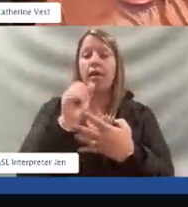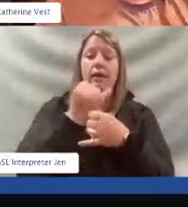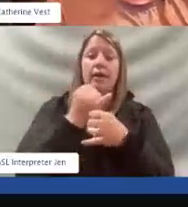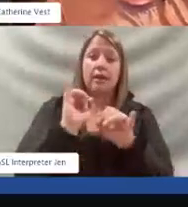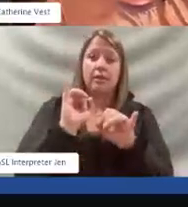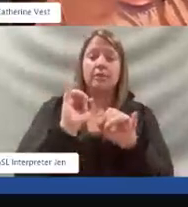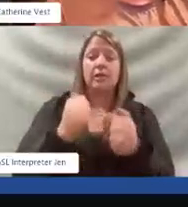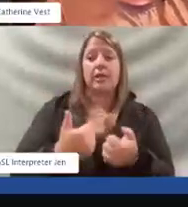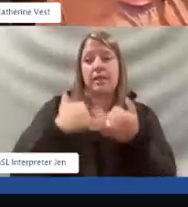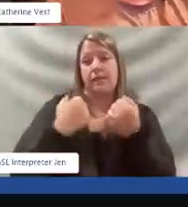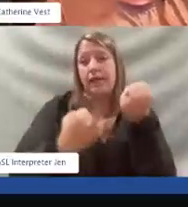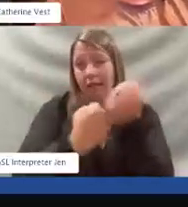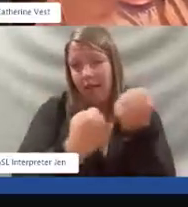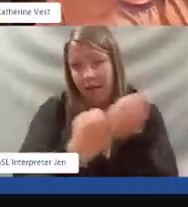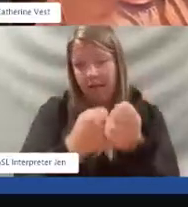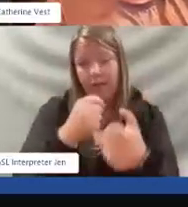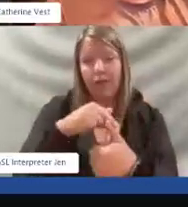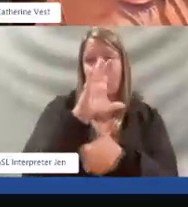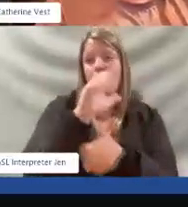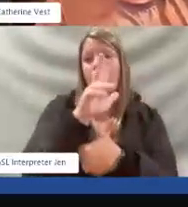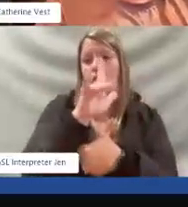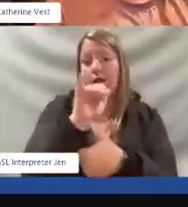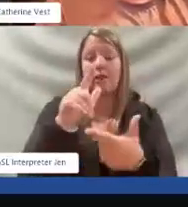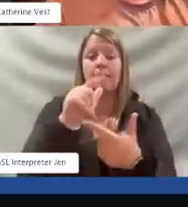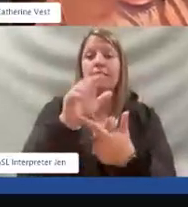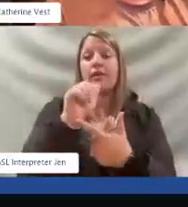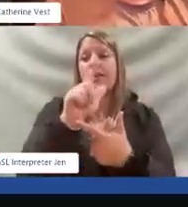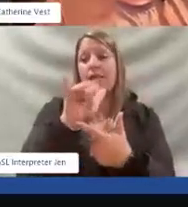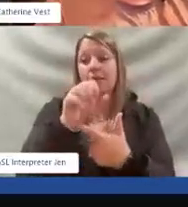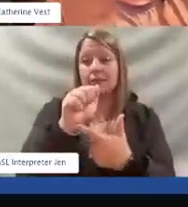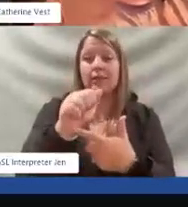living advocates: Carly Dixon, Alyssa